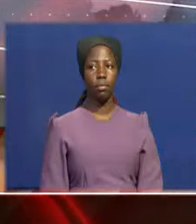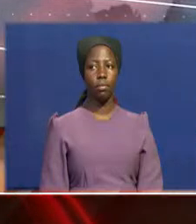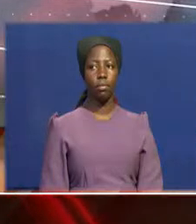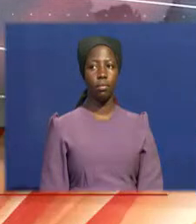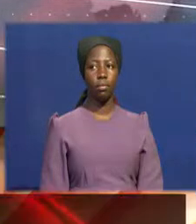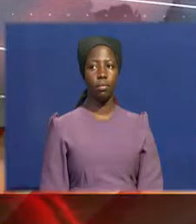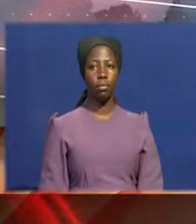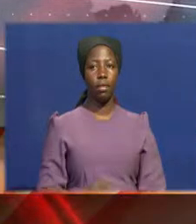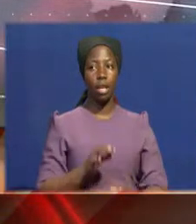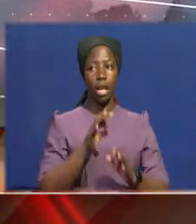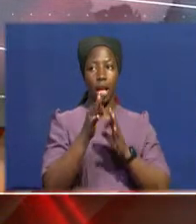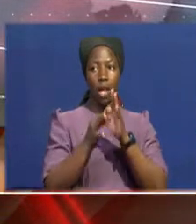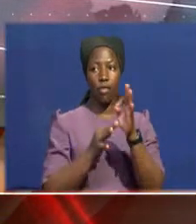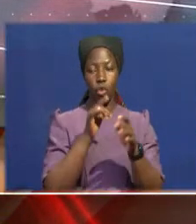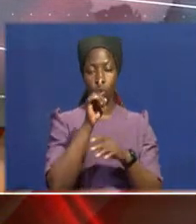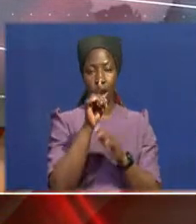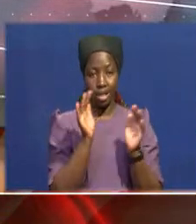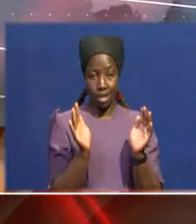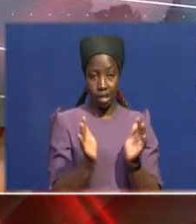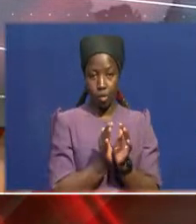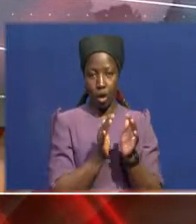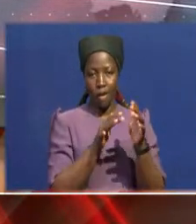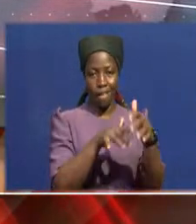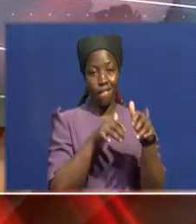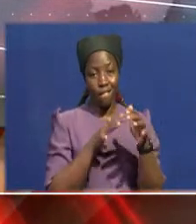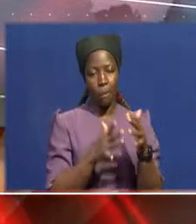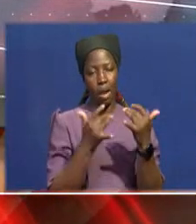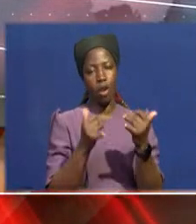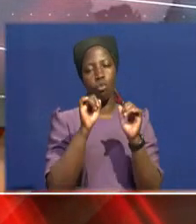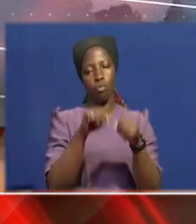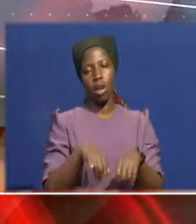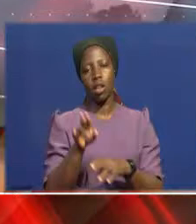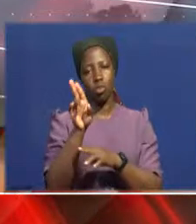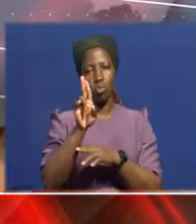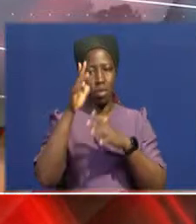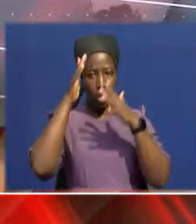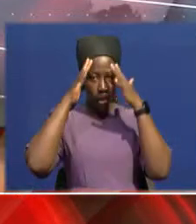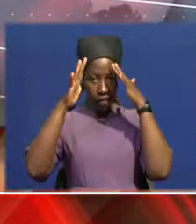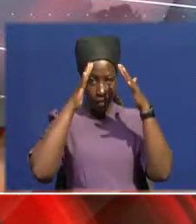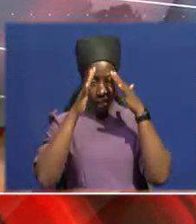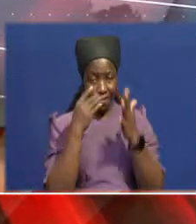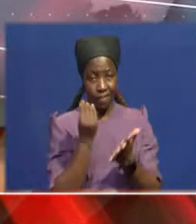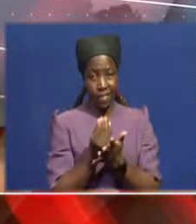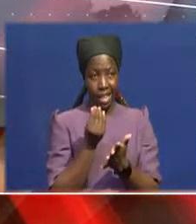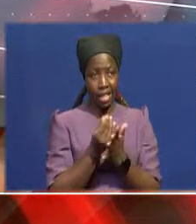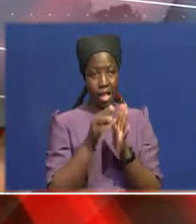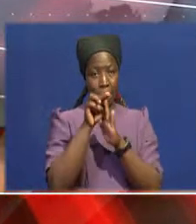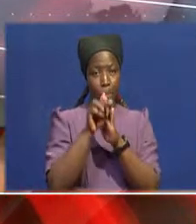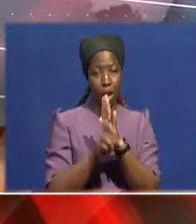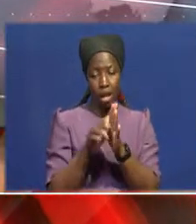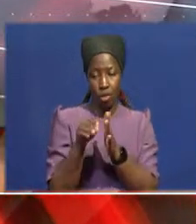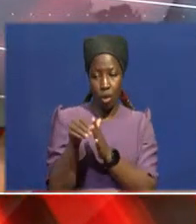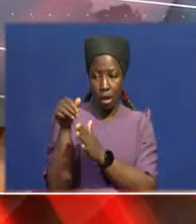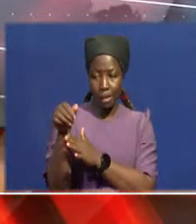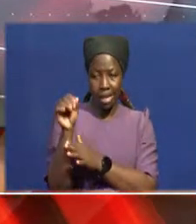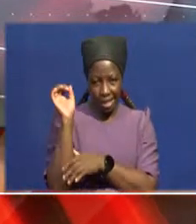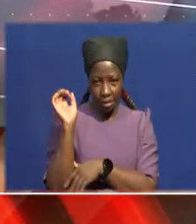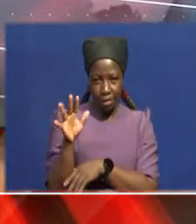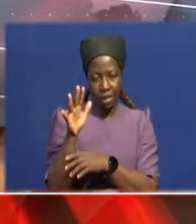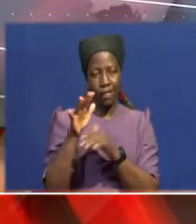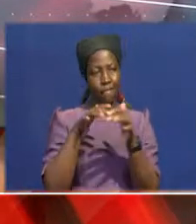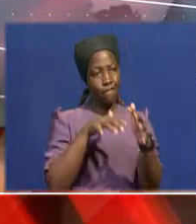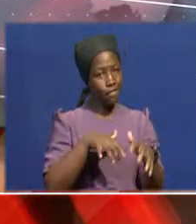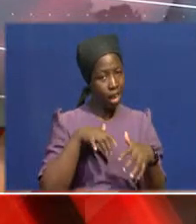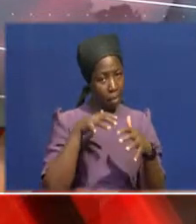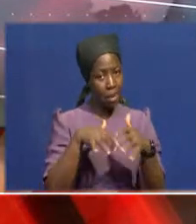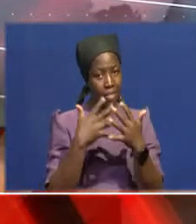Now, if you are a smallholder farmer, you can now adopt innovative financing models to purchase otherwise expensive farm inputs